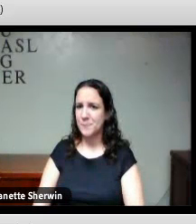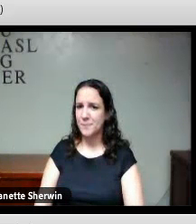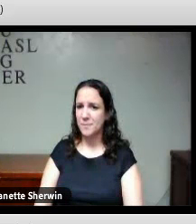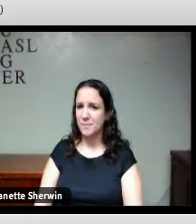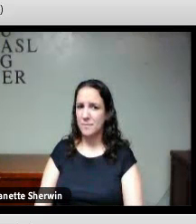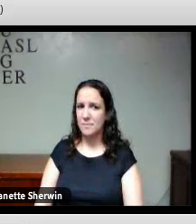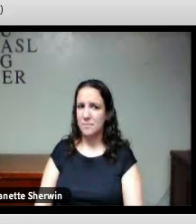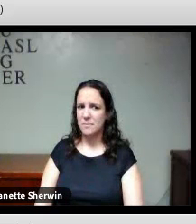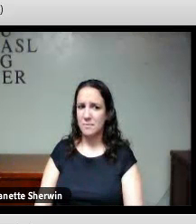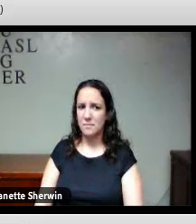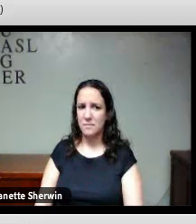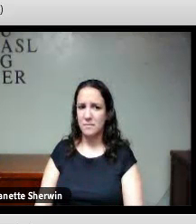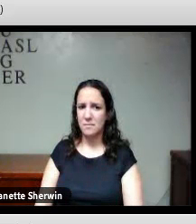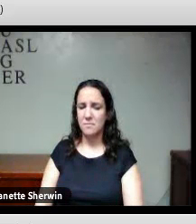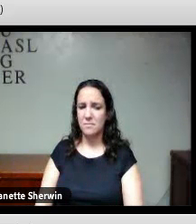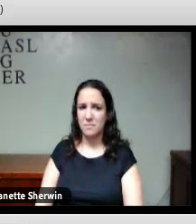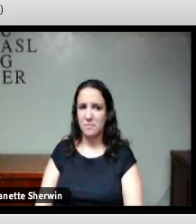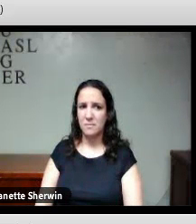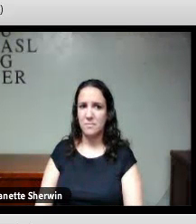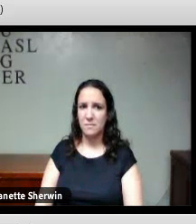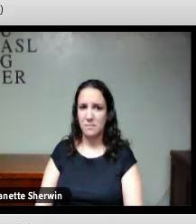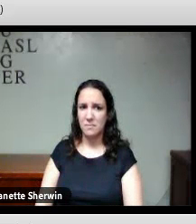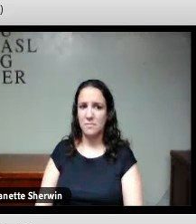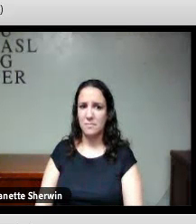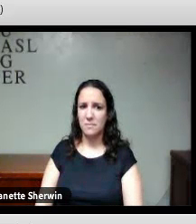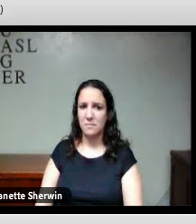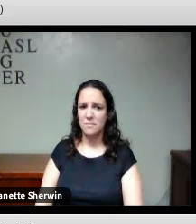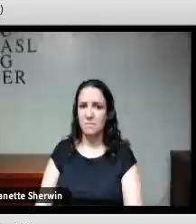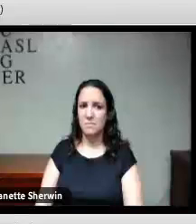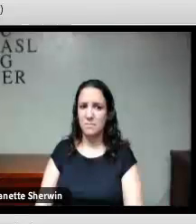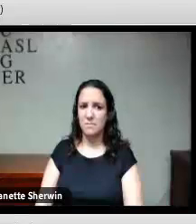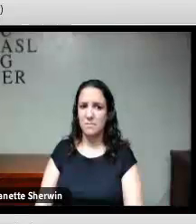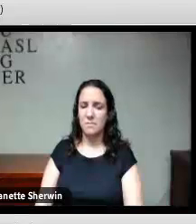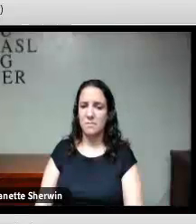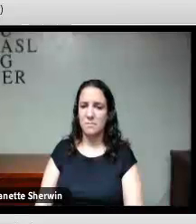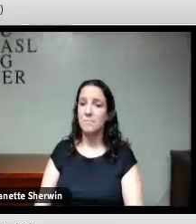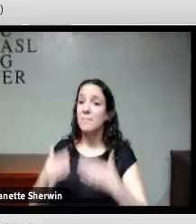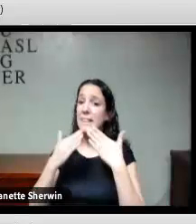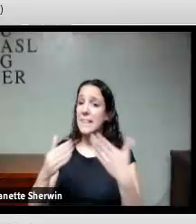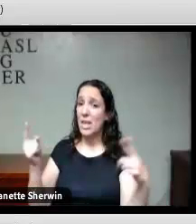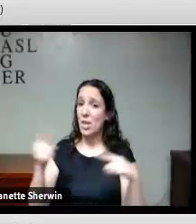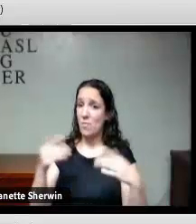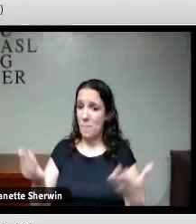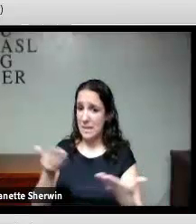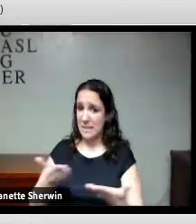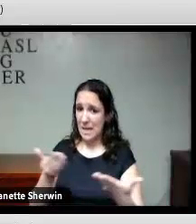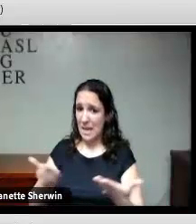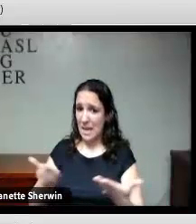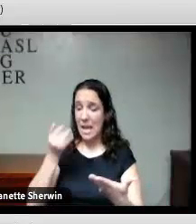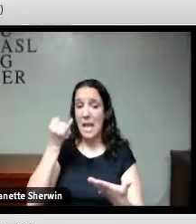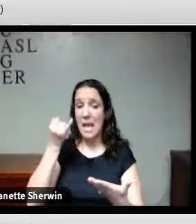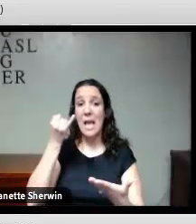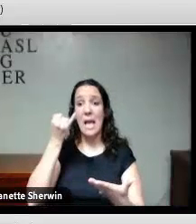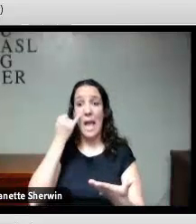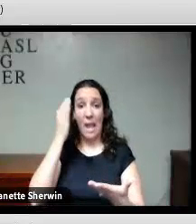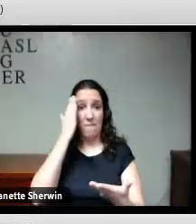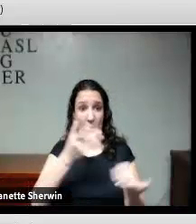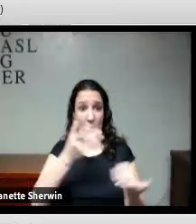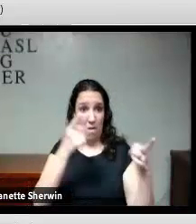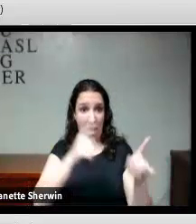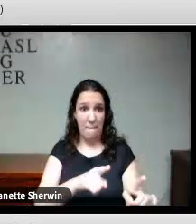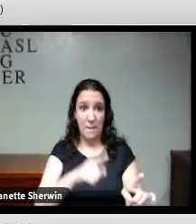we talked about that. I guess I just went backwards. There you go. I just went backwards. Thanks for being with us today, and remember, if it's to be, it's up